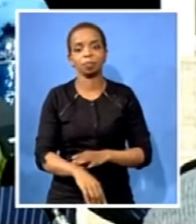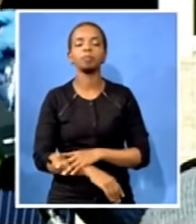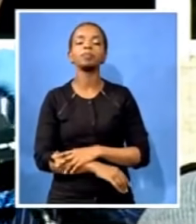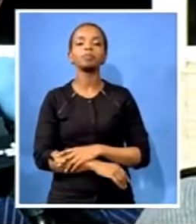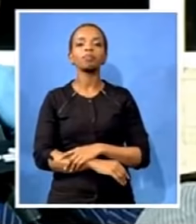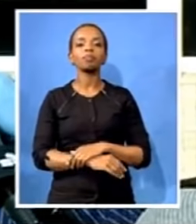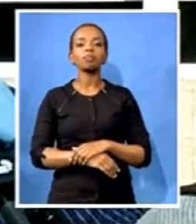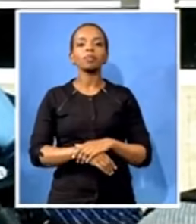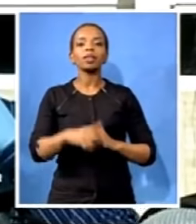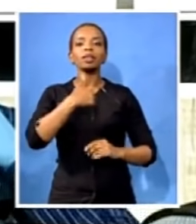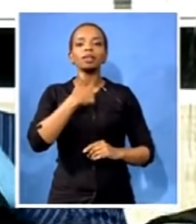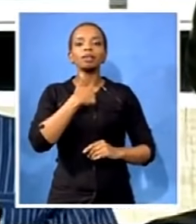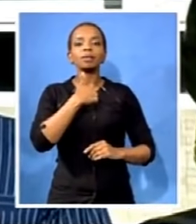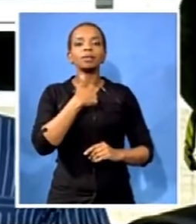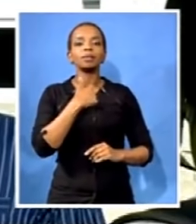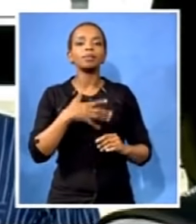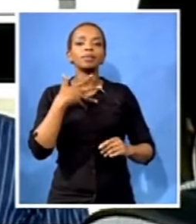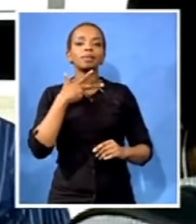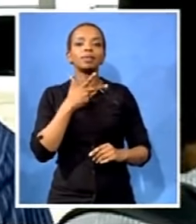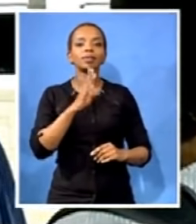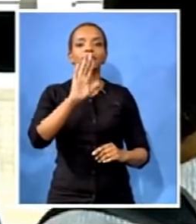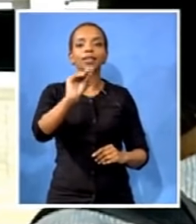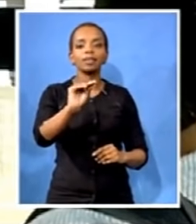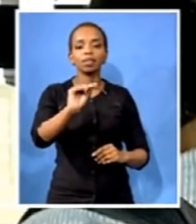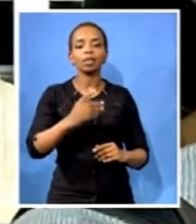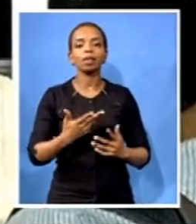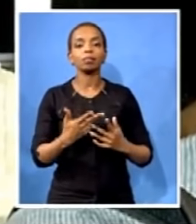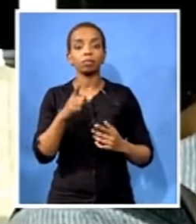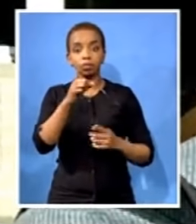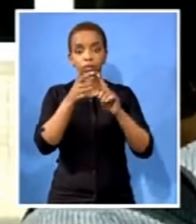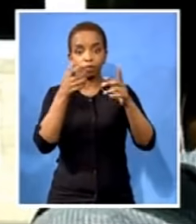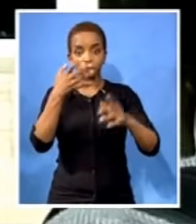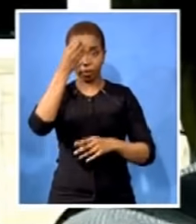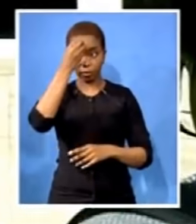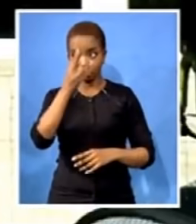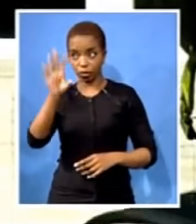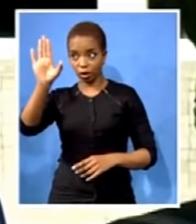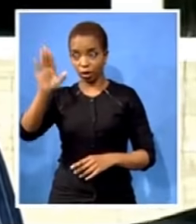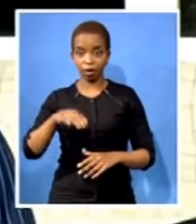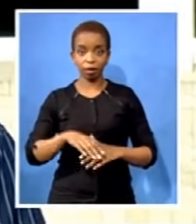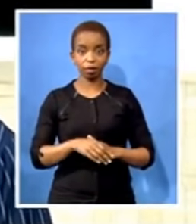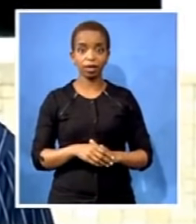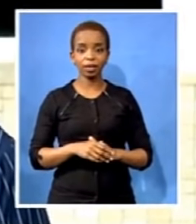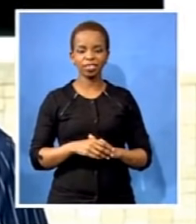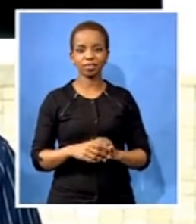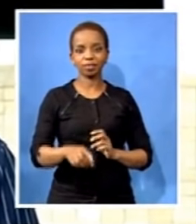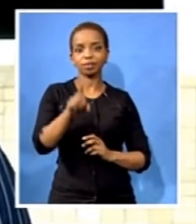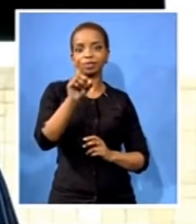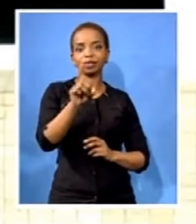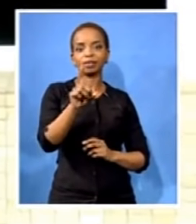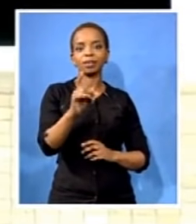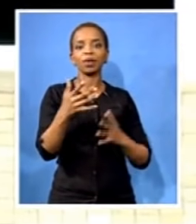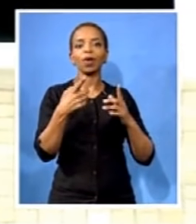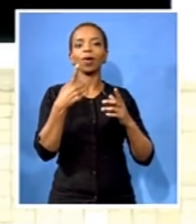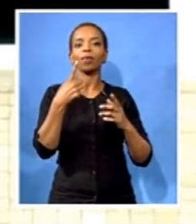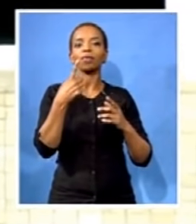in regards to Metro Rail, what exactly do you want to see before level 3, before you are then open them gradually as you go? And